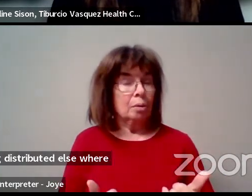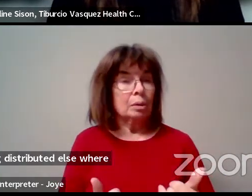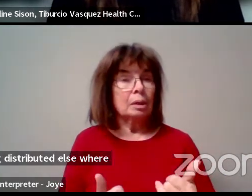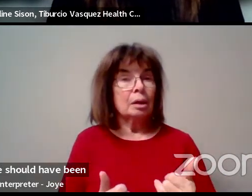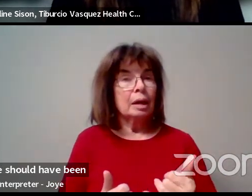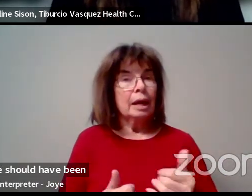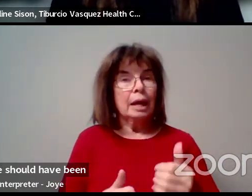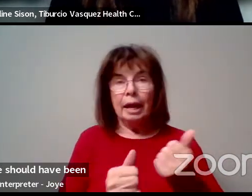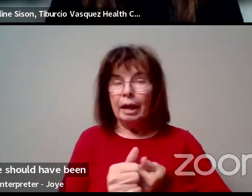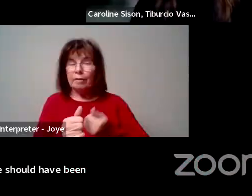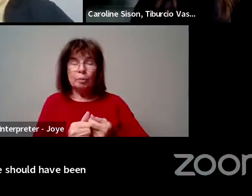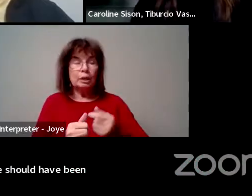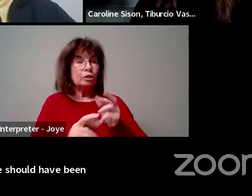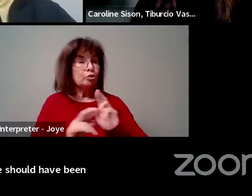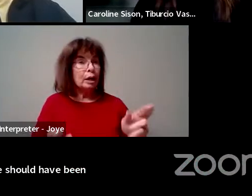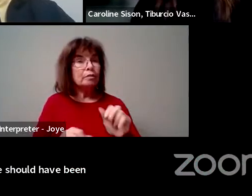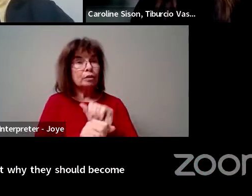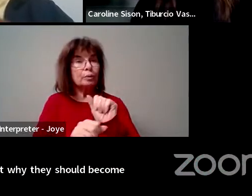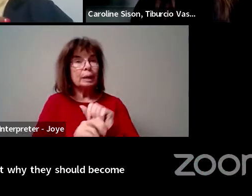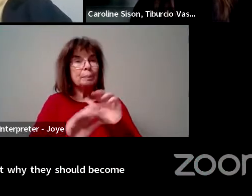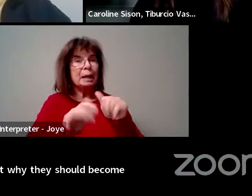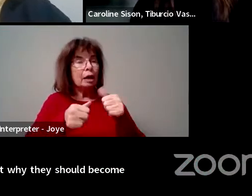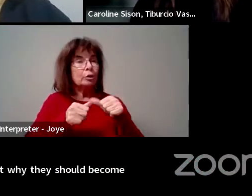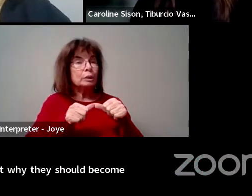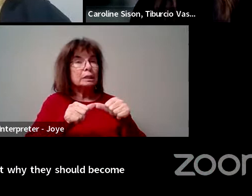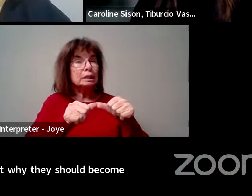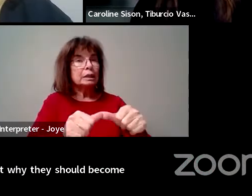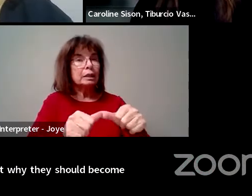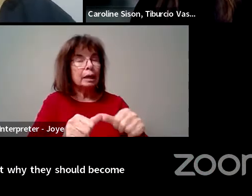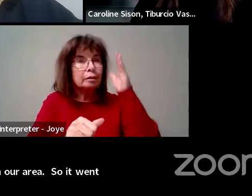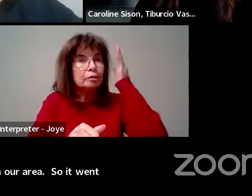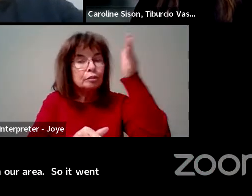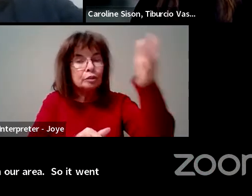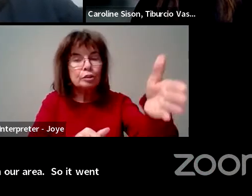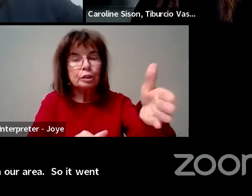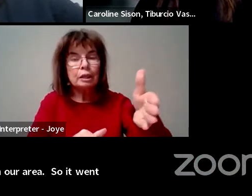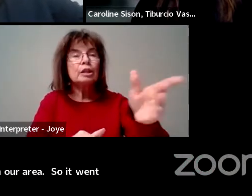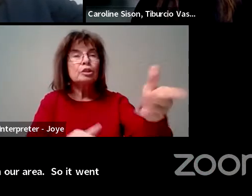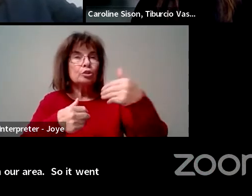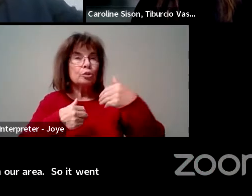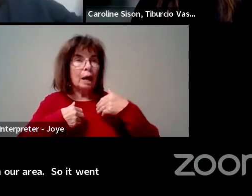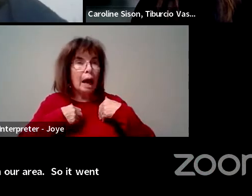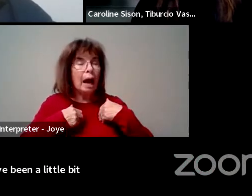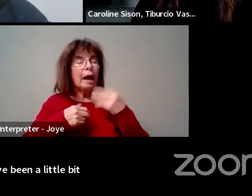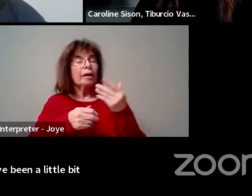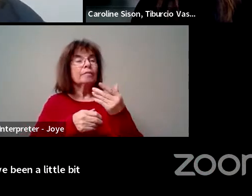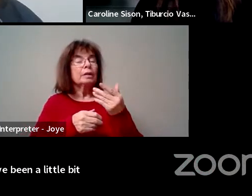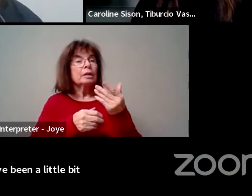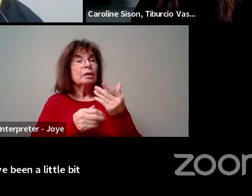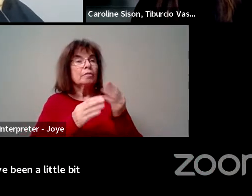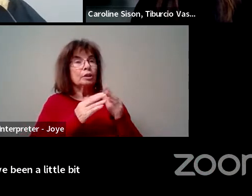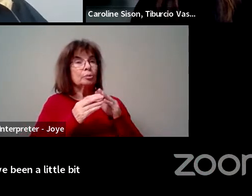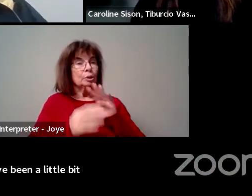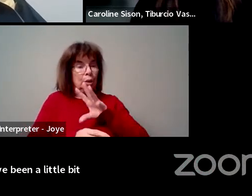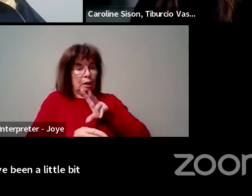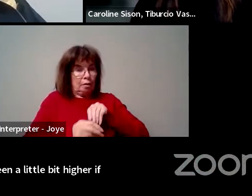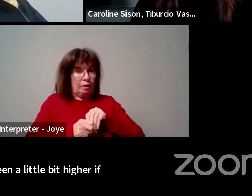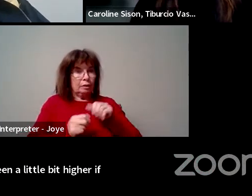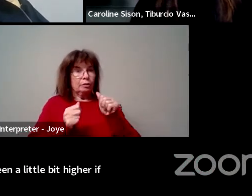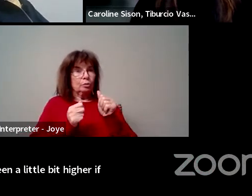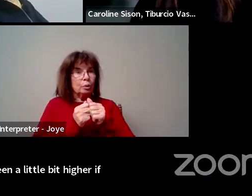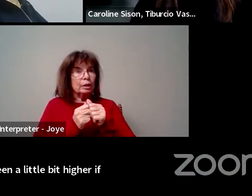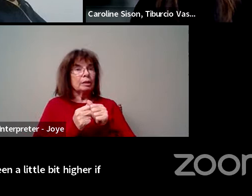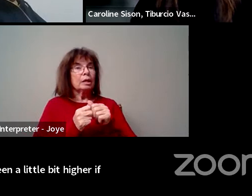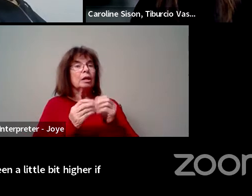you sustain that going forward? And I think the way to sustain it is to have the community be embedded in the solution and directly be part of the